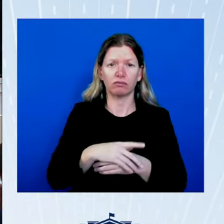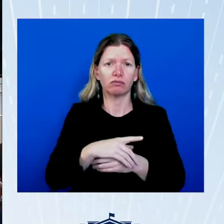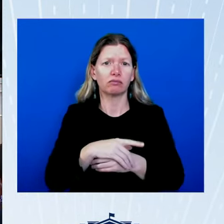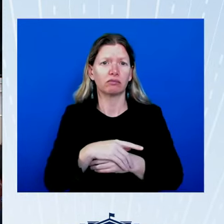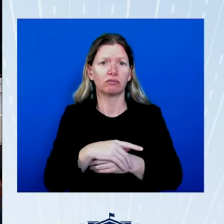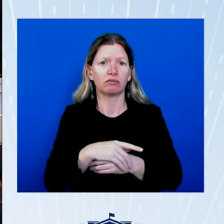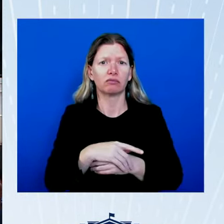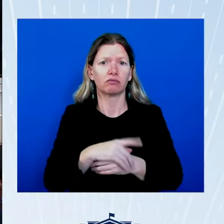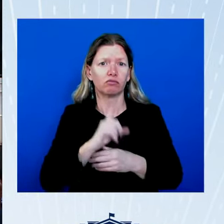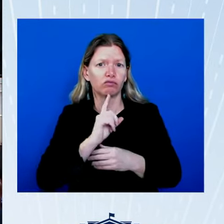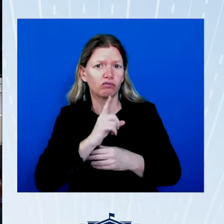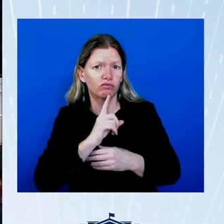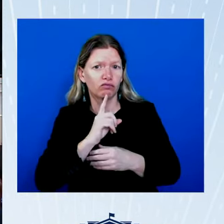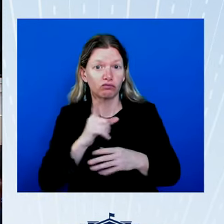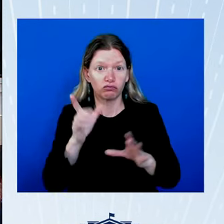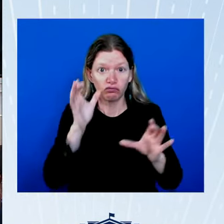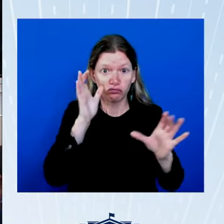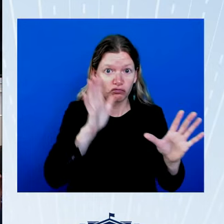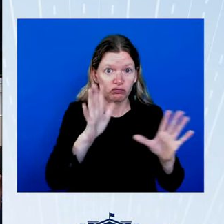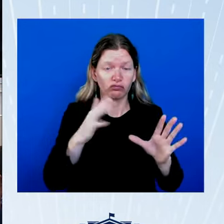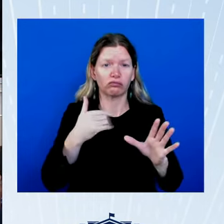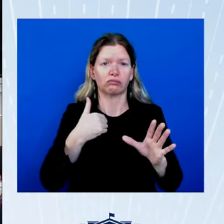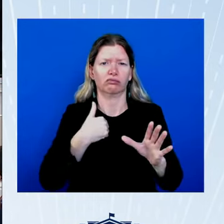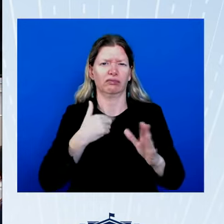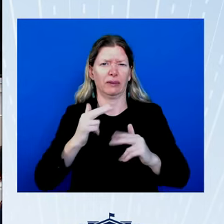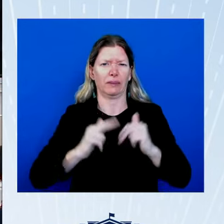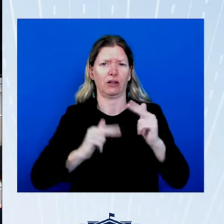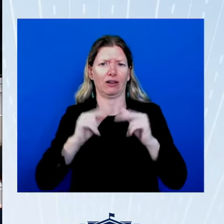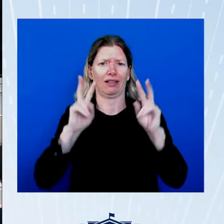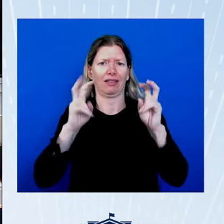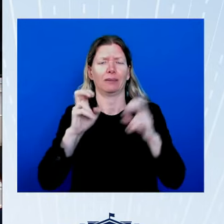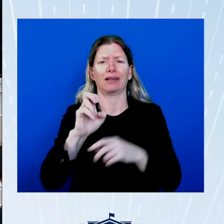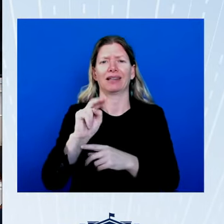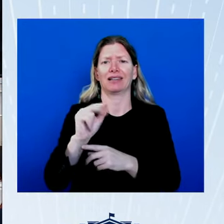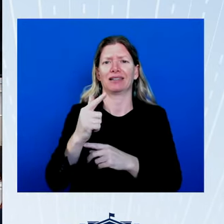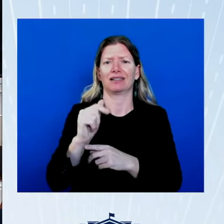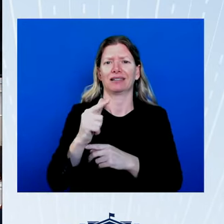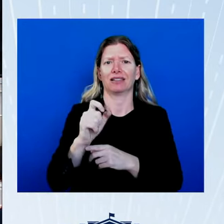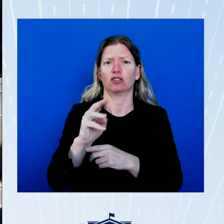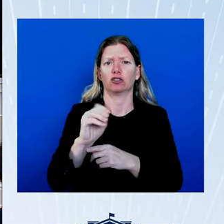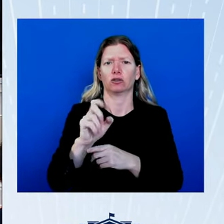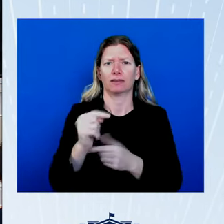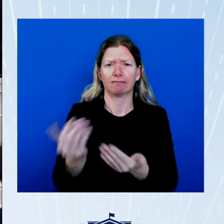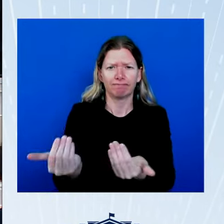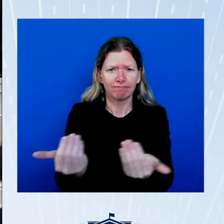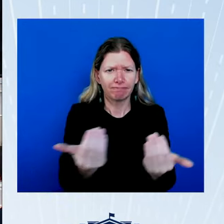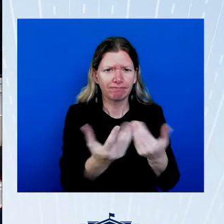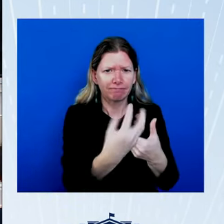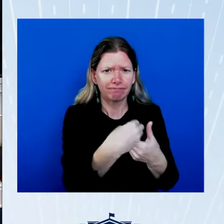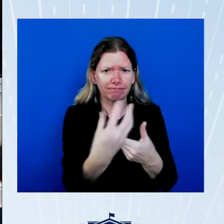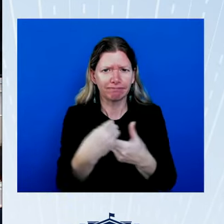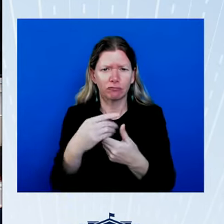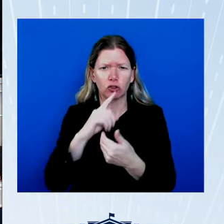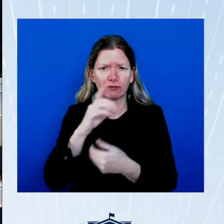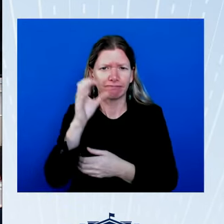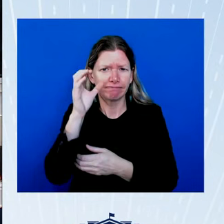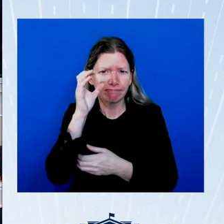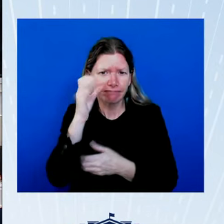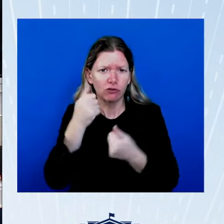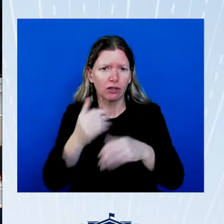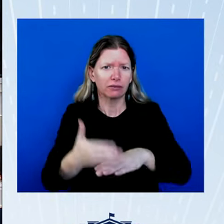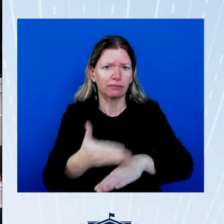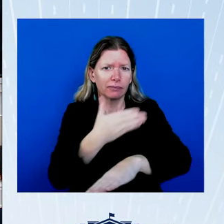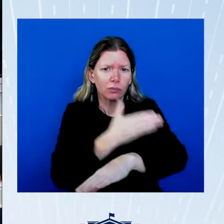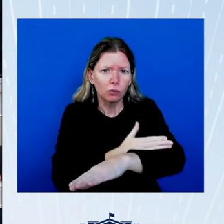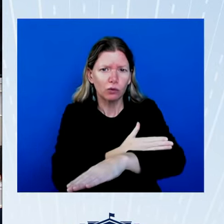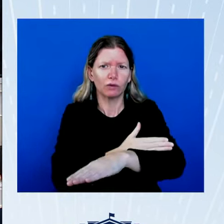improve NOAA service delivery to support community partners in becoming resilient, climate-ready, and prosperous. In fact, right